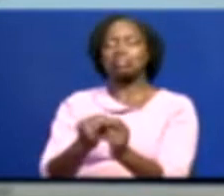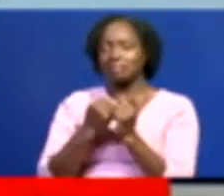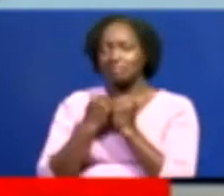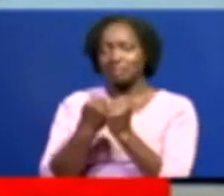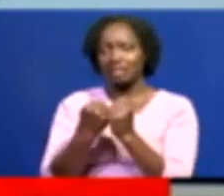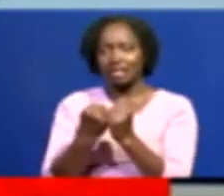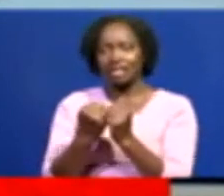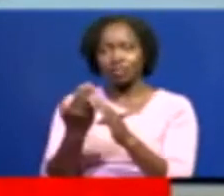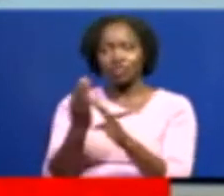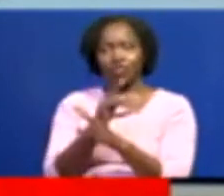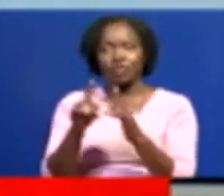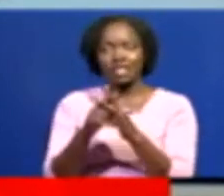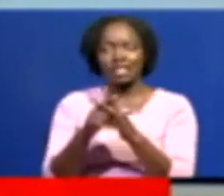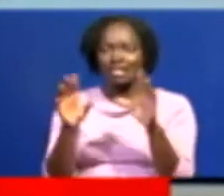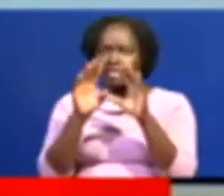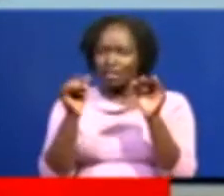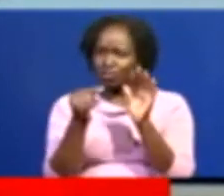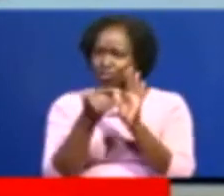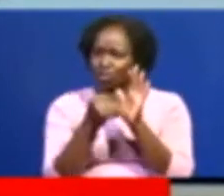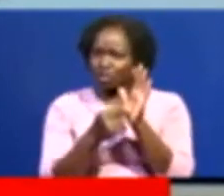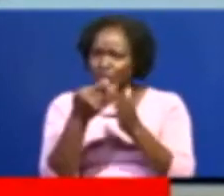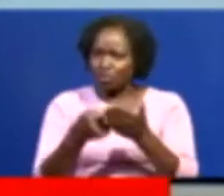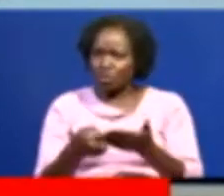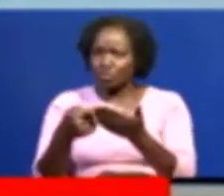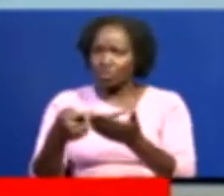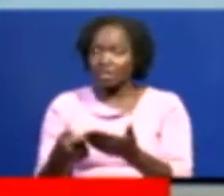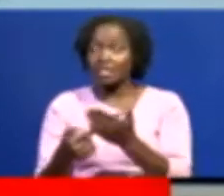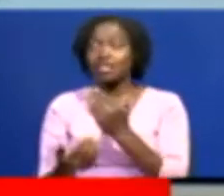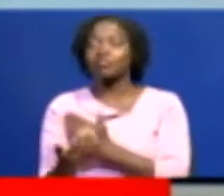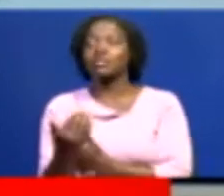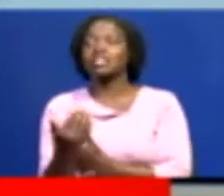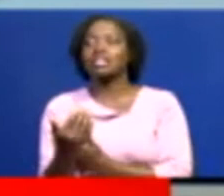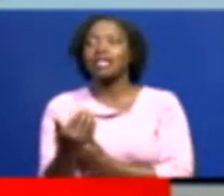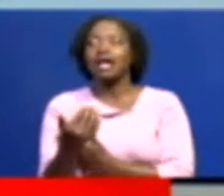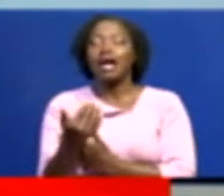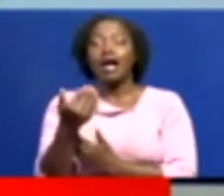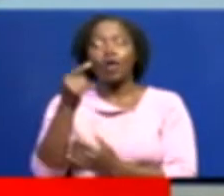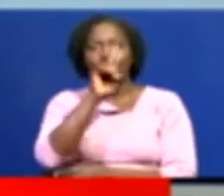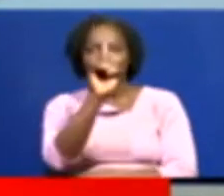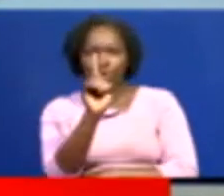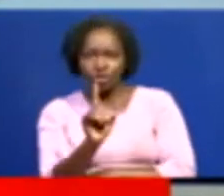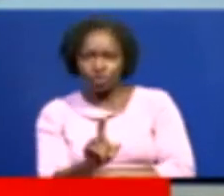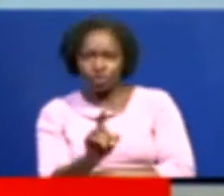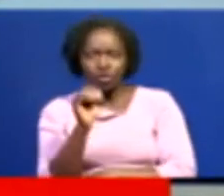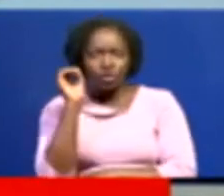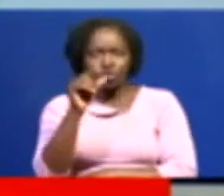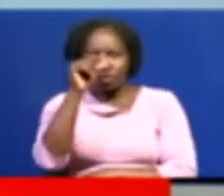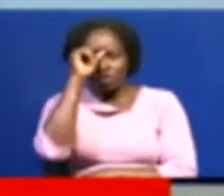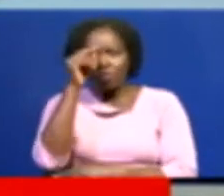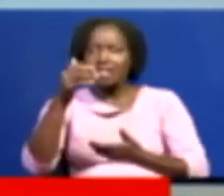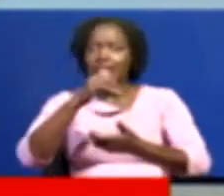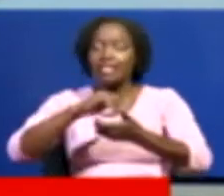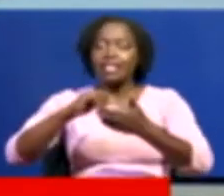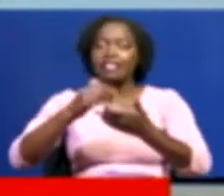do start, I want to give you a little bit of context of what we'll be discussing this particular morning. Our viewpoint question will be, should the government engage